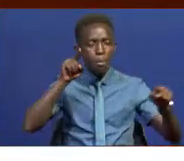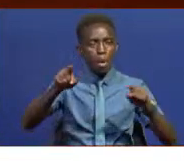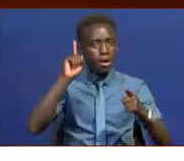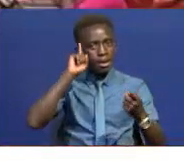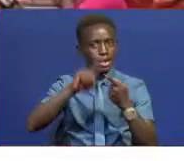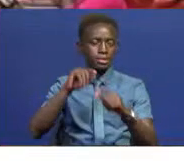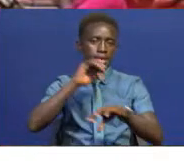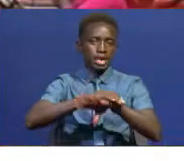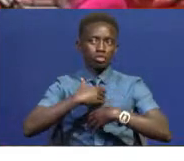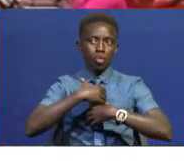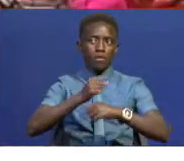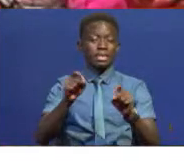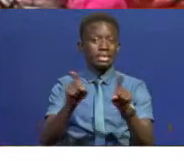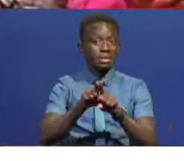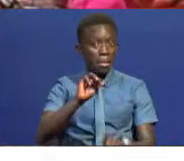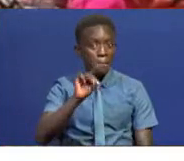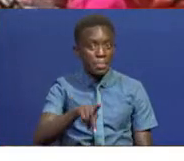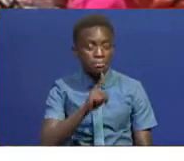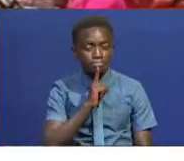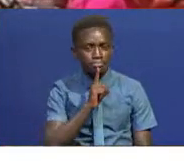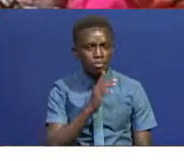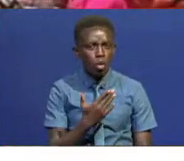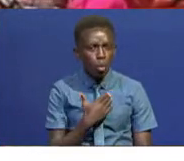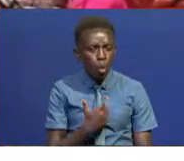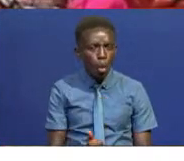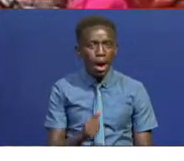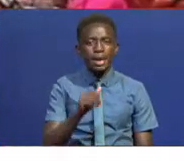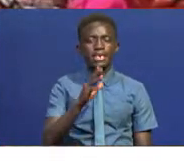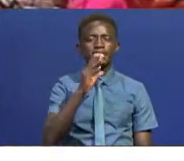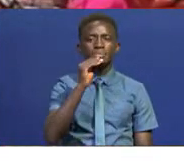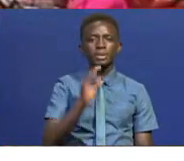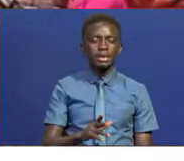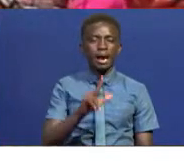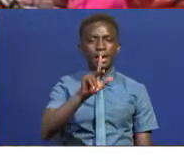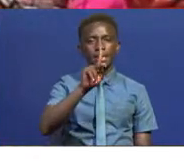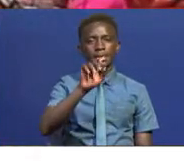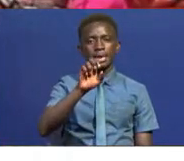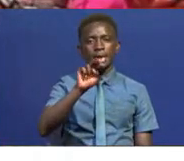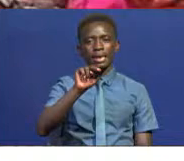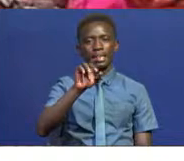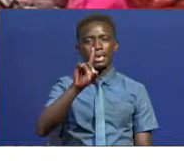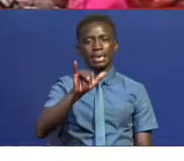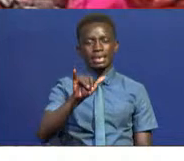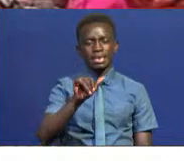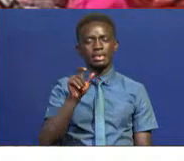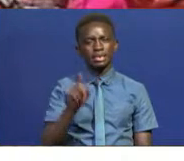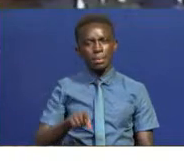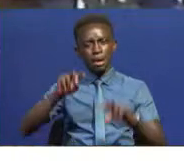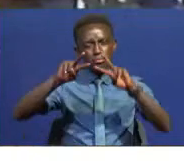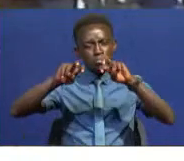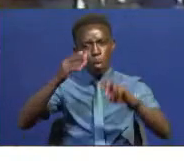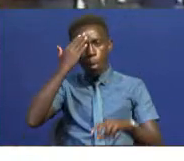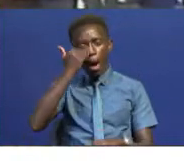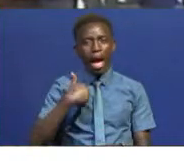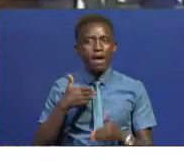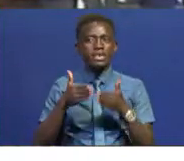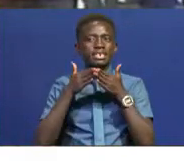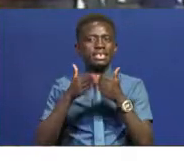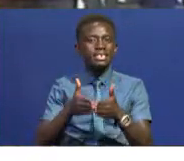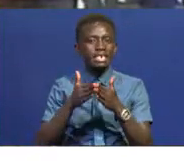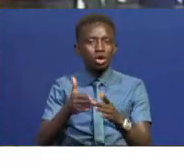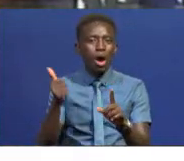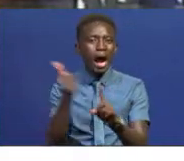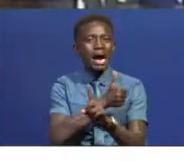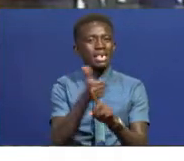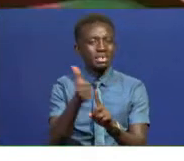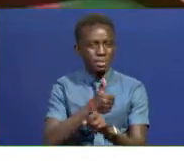Parliament also want Nairobi County Assembly Speaker Kennedy Ngondi investigated for alleged sexual harassment. Ngondi